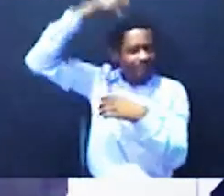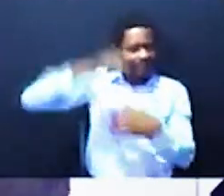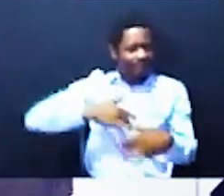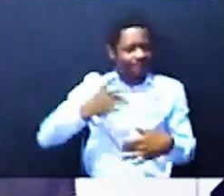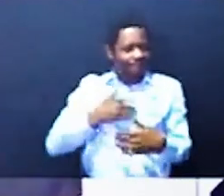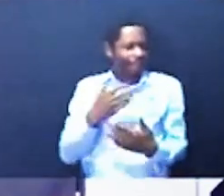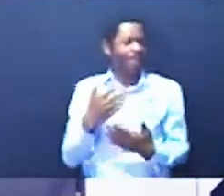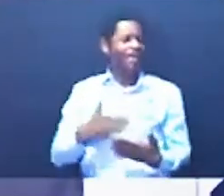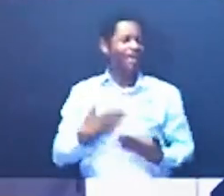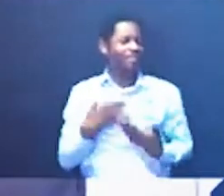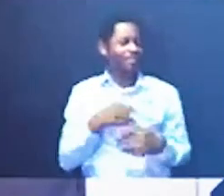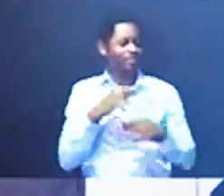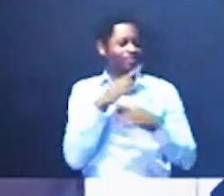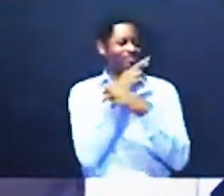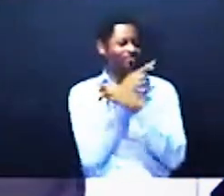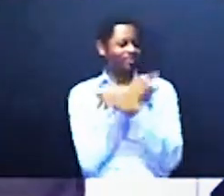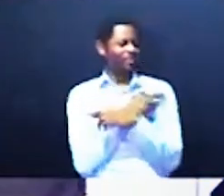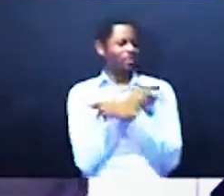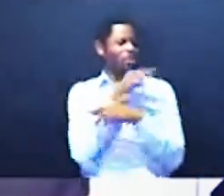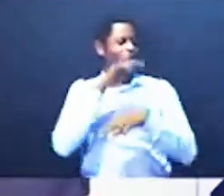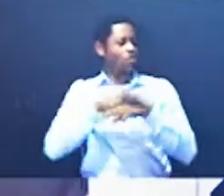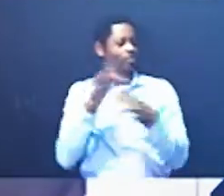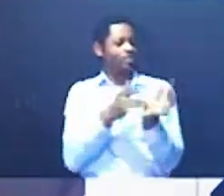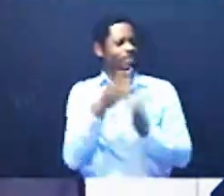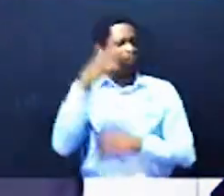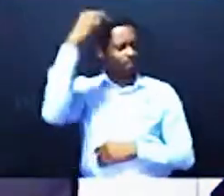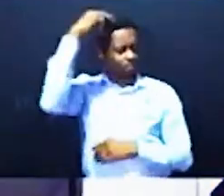so comfortable on the head of this man.